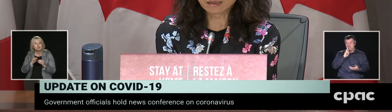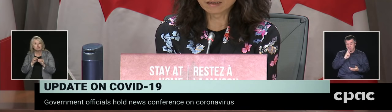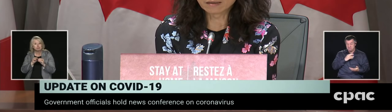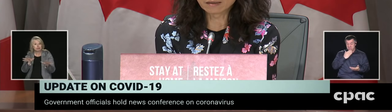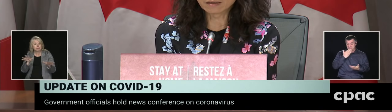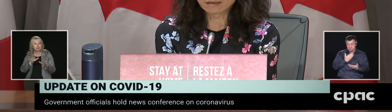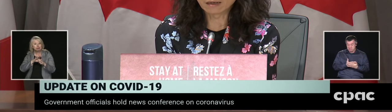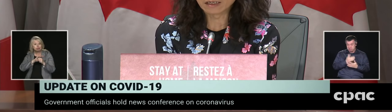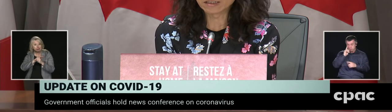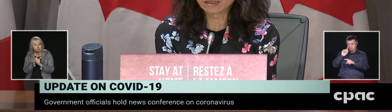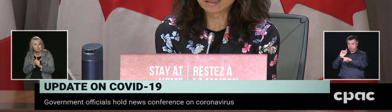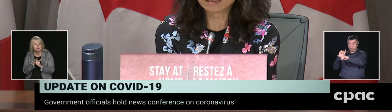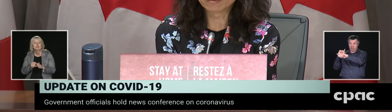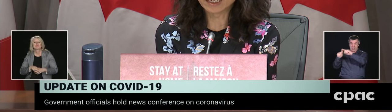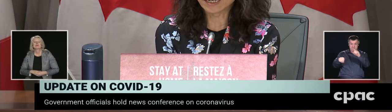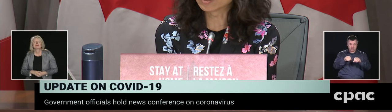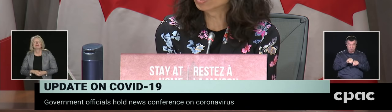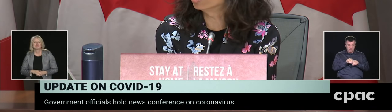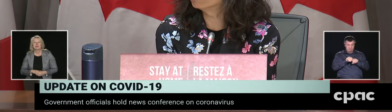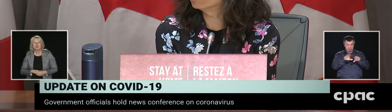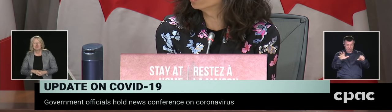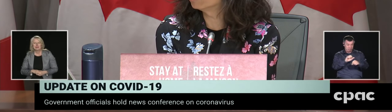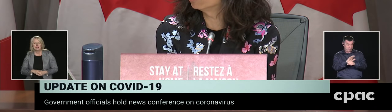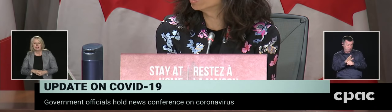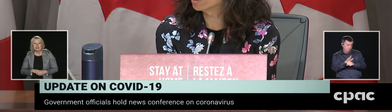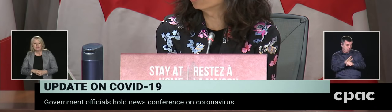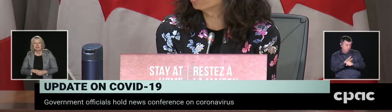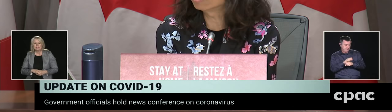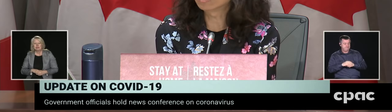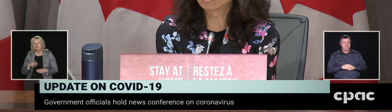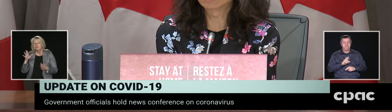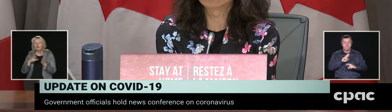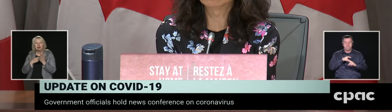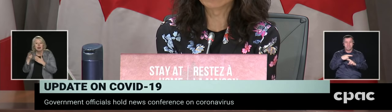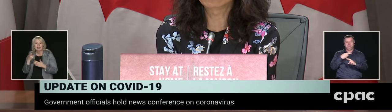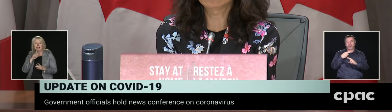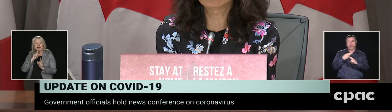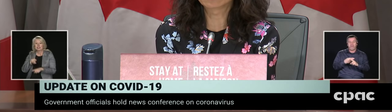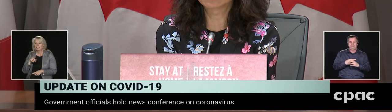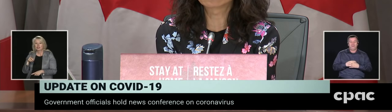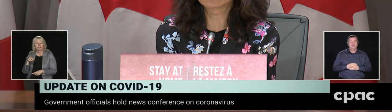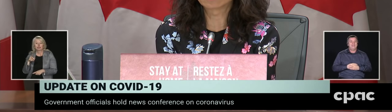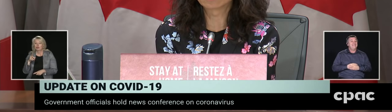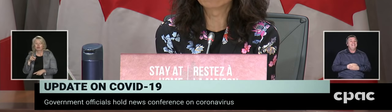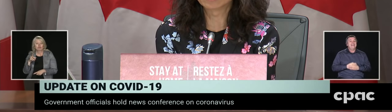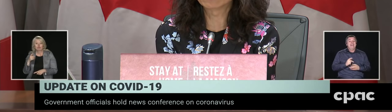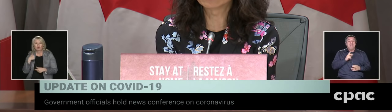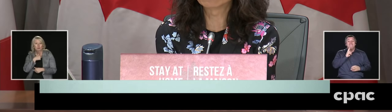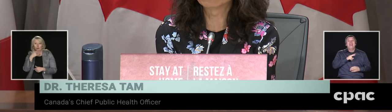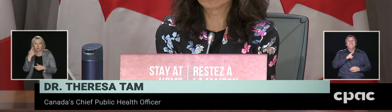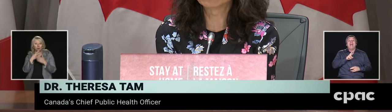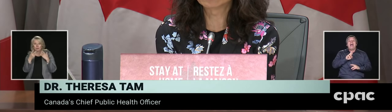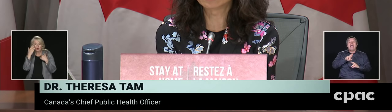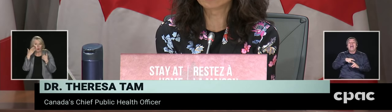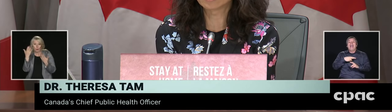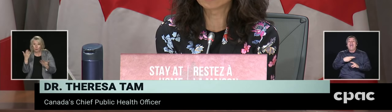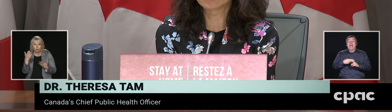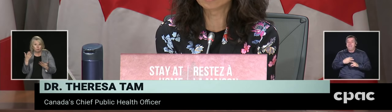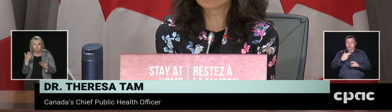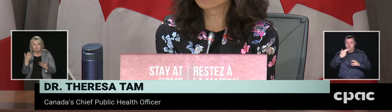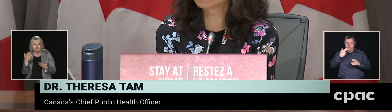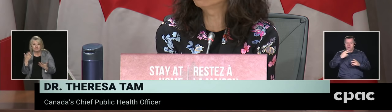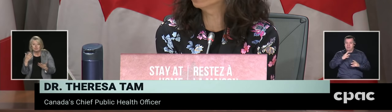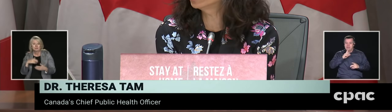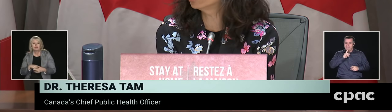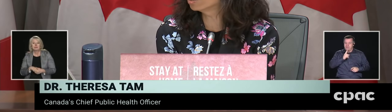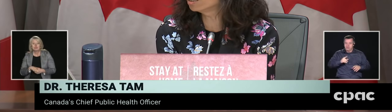the honest answer is we actually don't know at the moment at all. I think that there are some promising